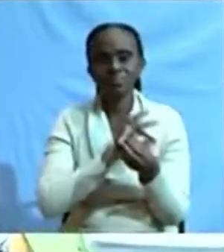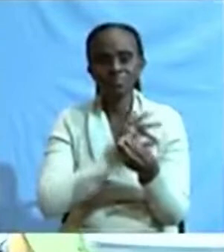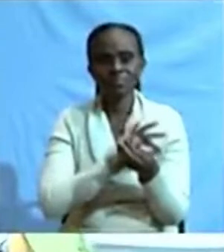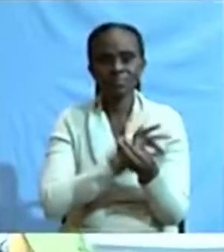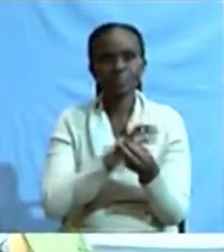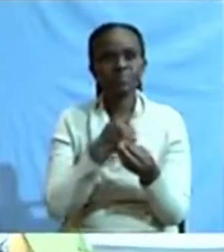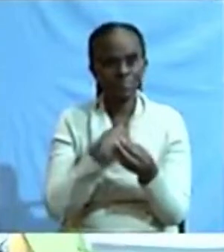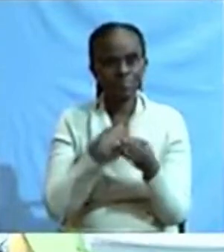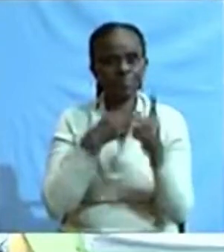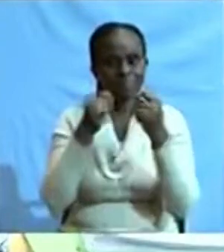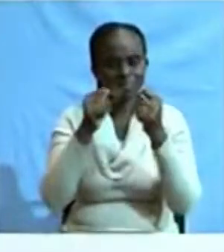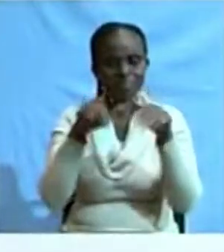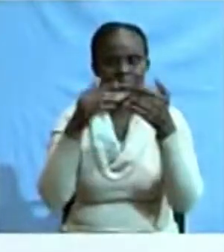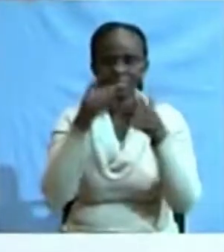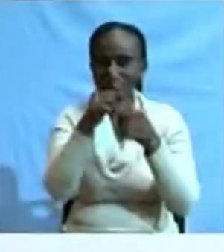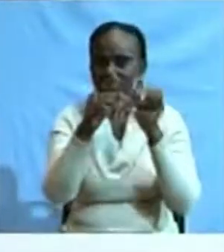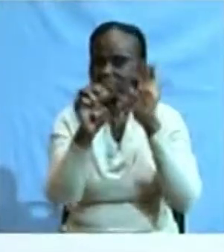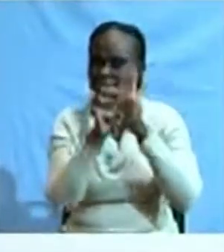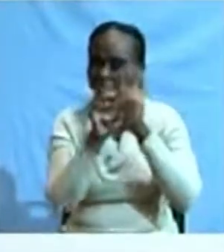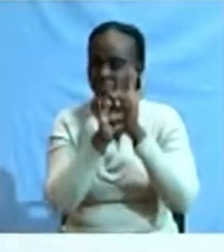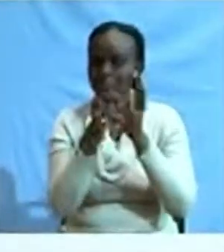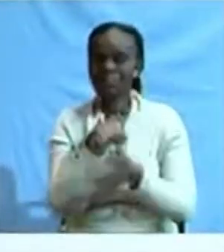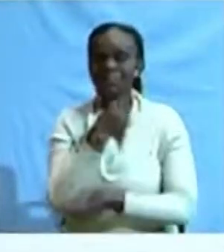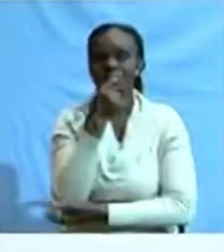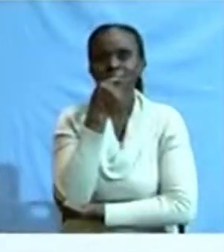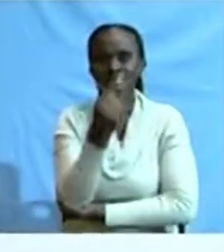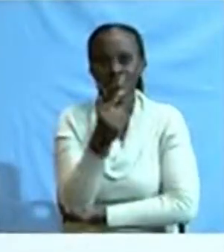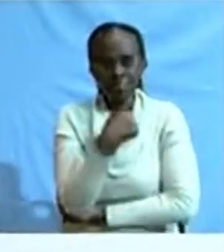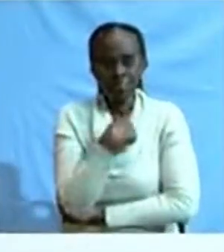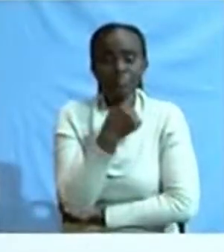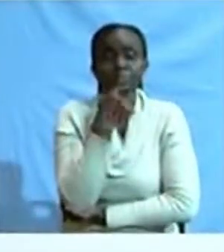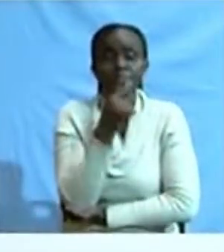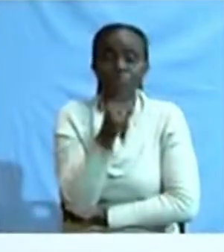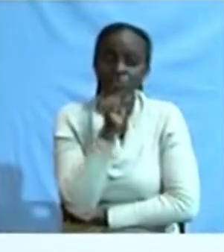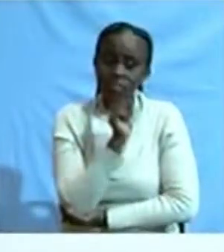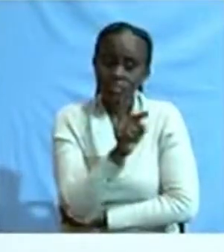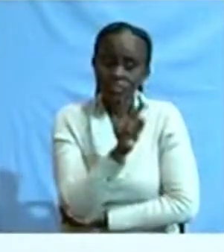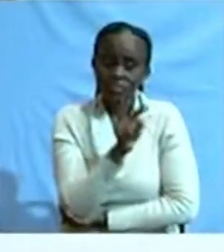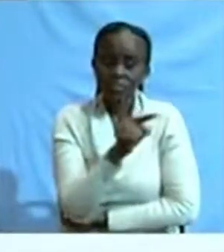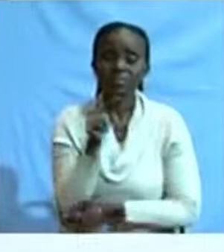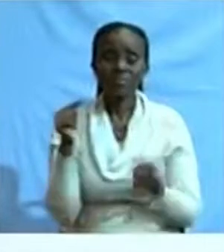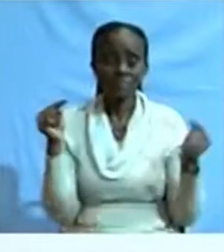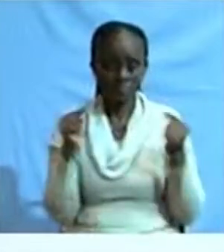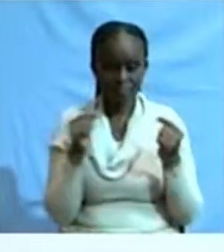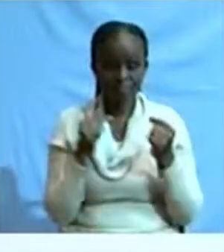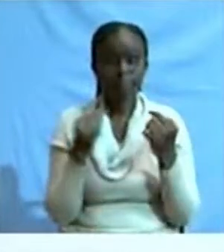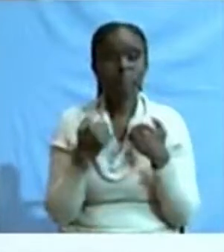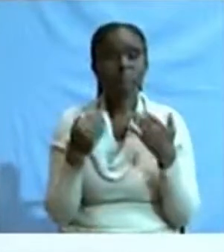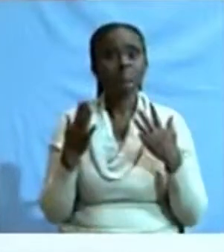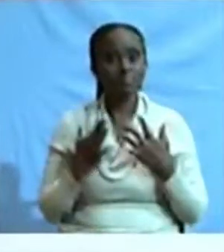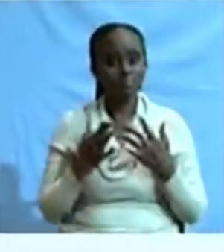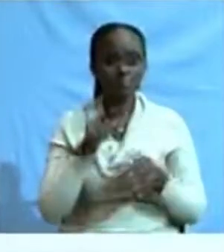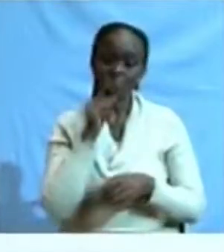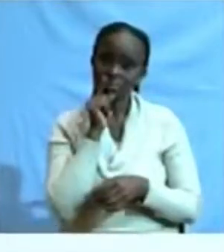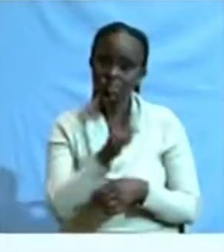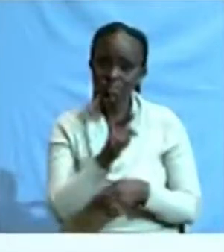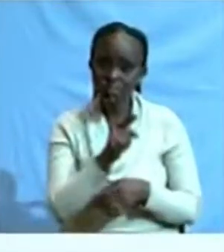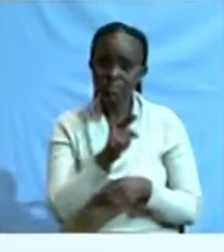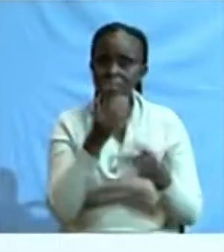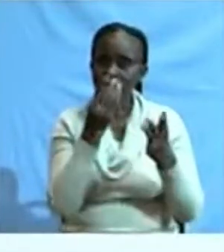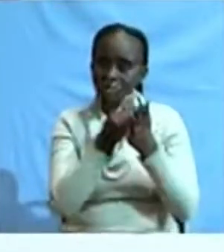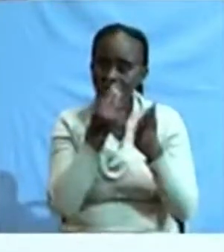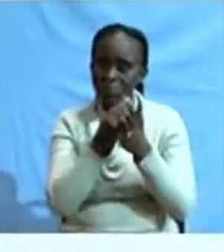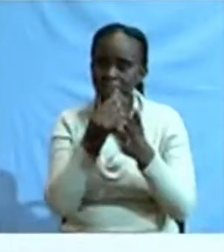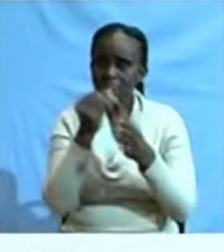I'm trying. I'm giving you an example. I'm saying, you see, I said this. It pains me because this